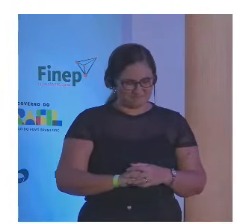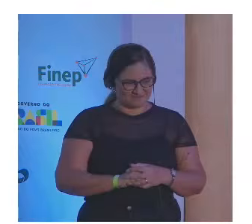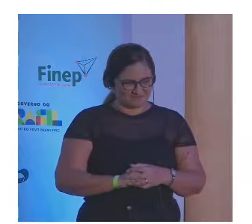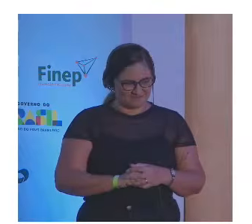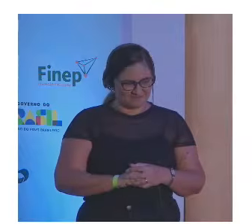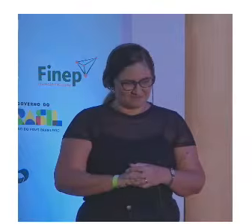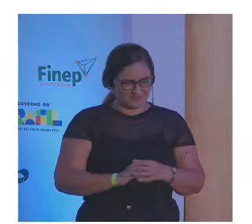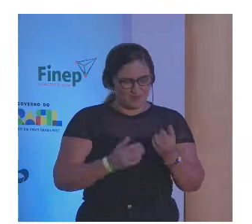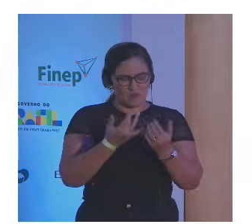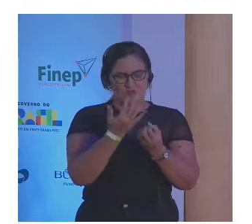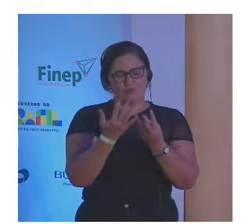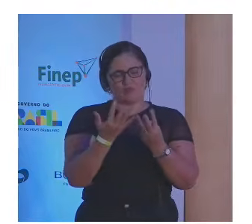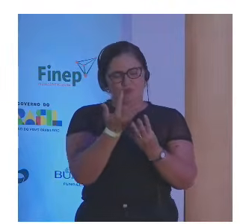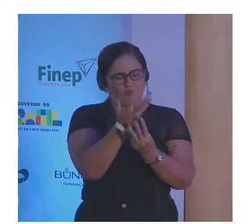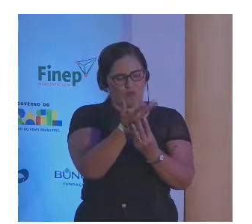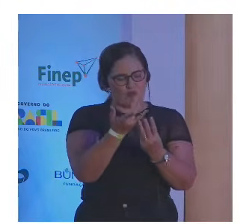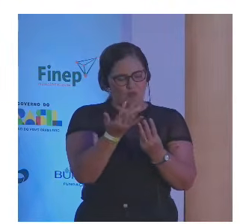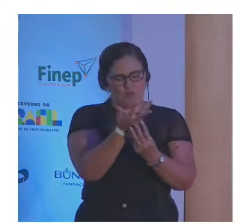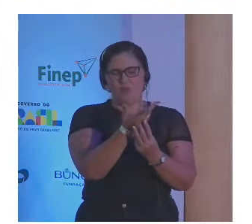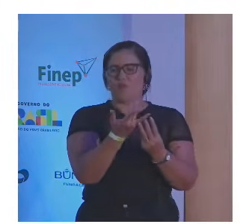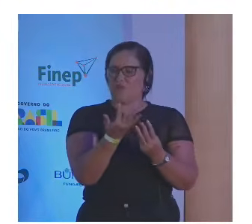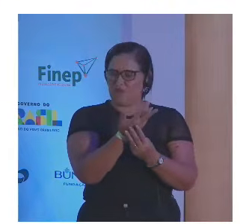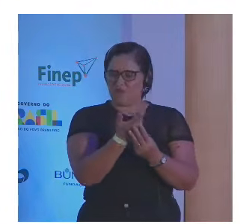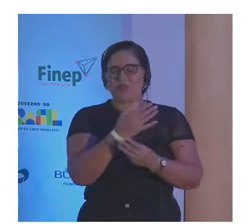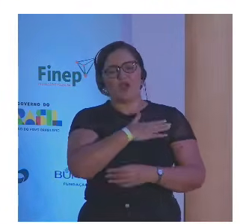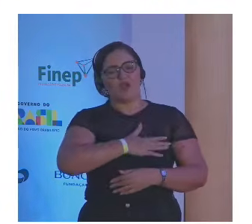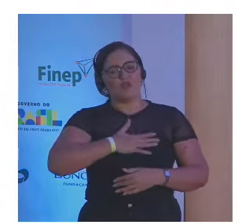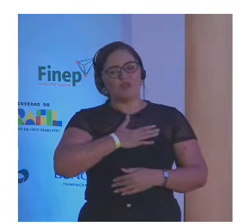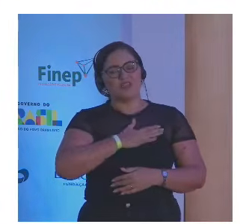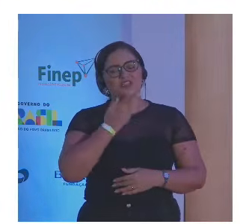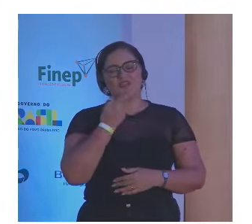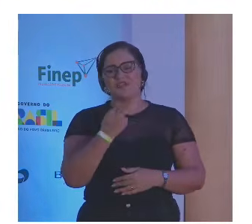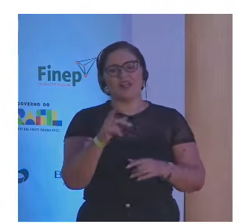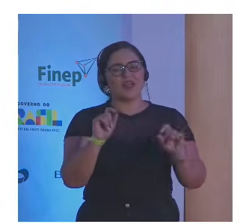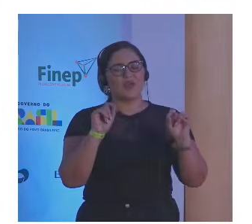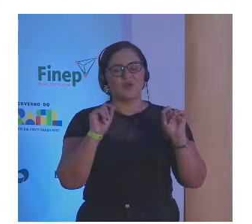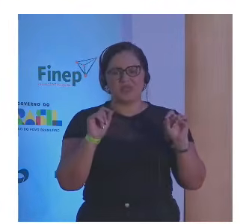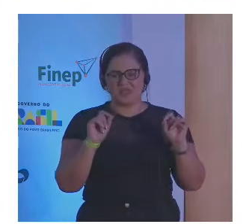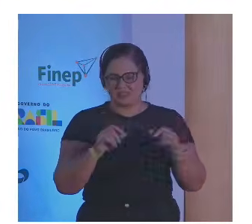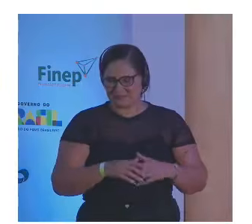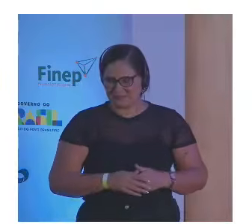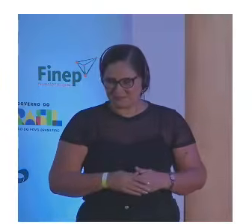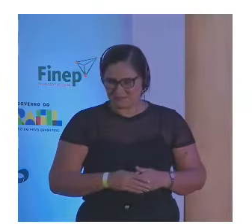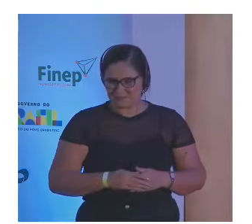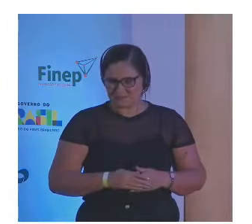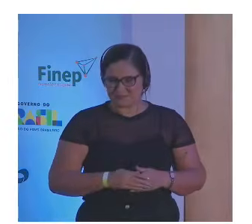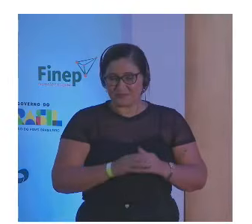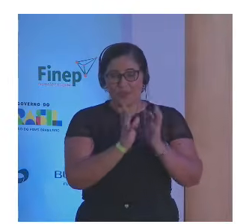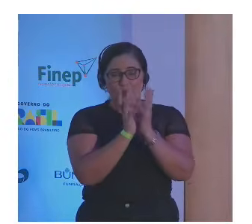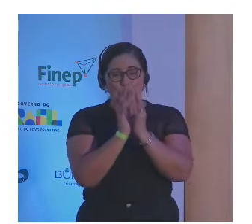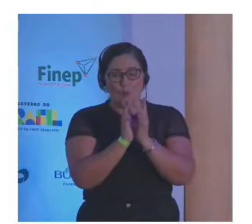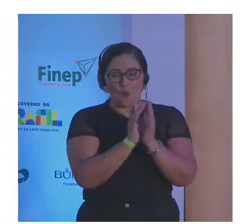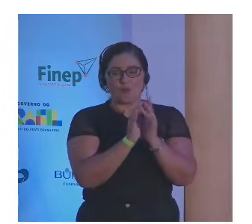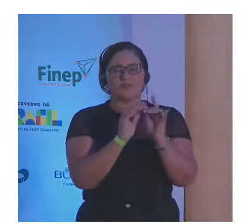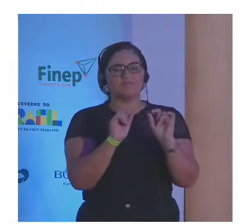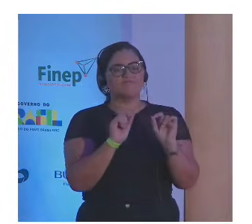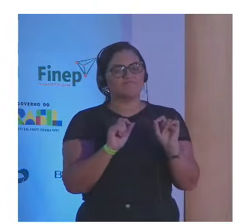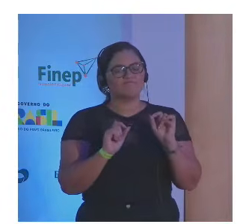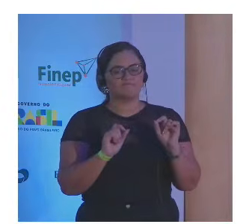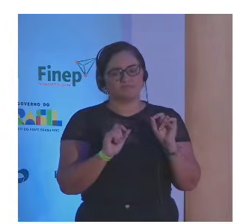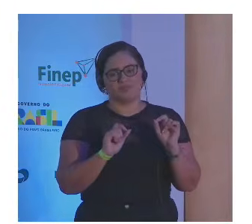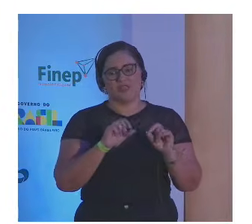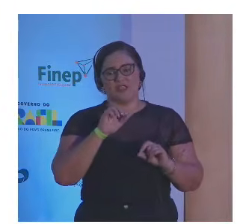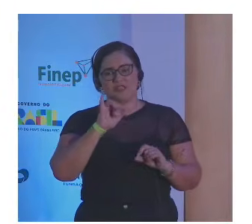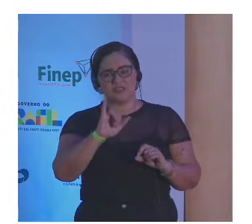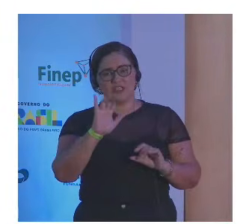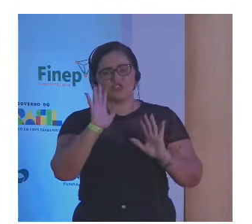I would like to address warm water coral reefs and whether they already have reached their tipping